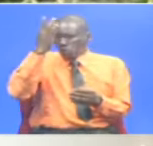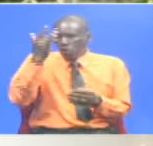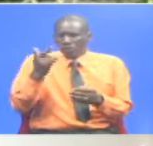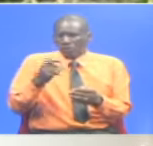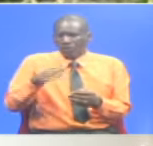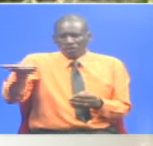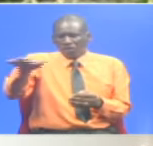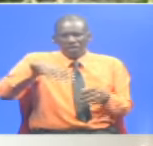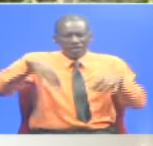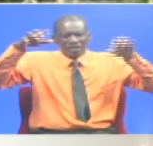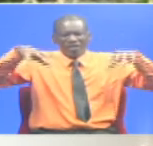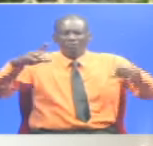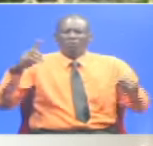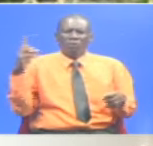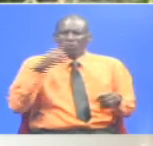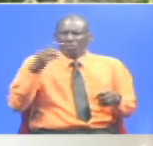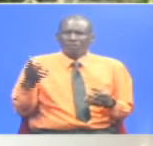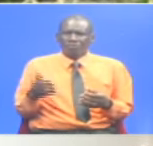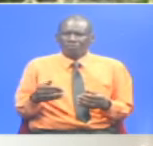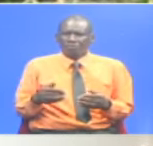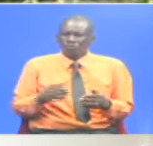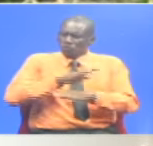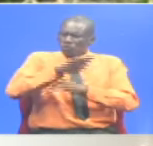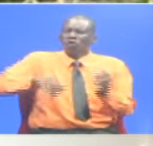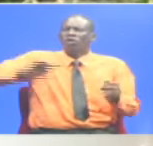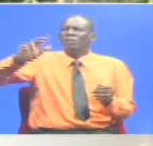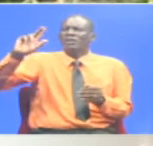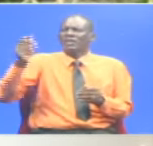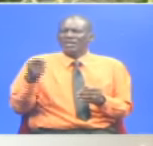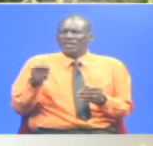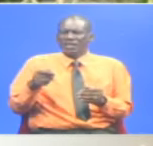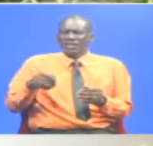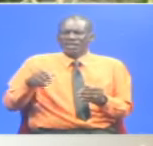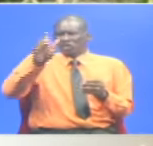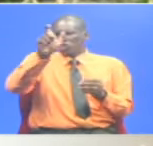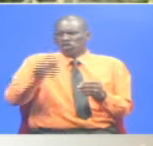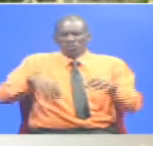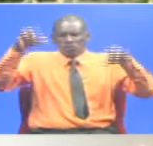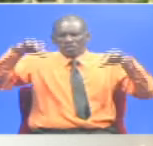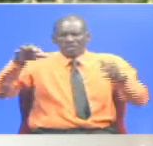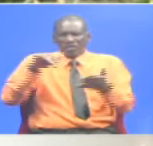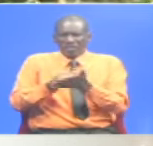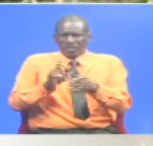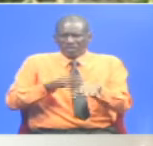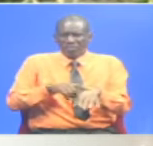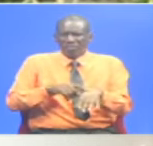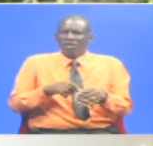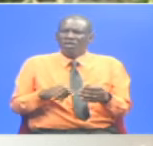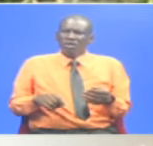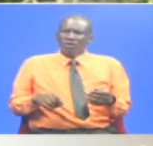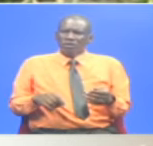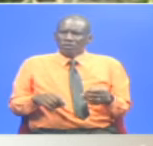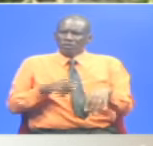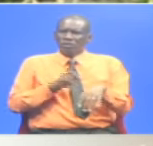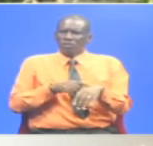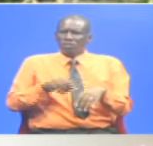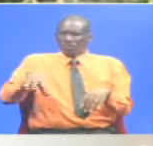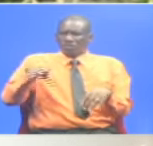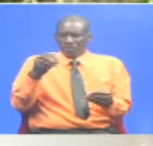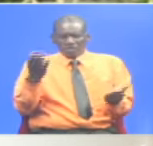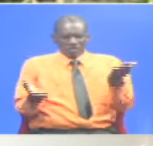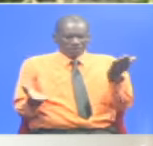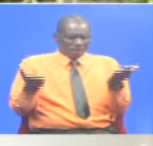very wet. All Mount Kenya region was very wet at that time. When he found the the balance was changed.